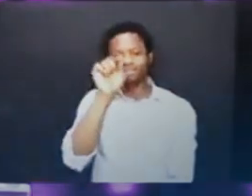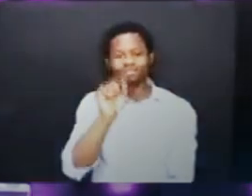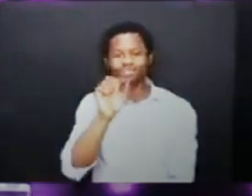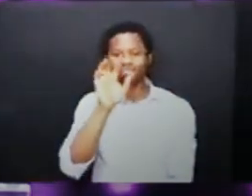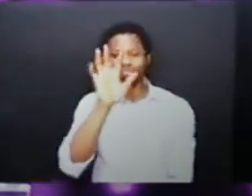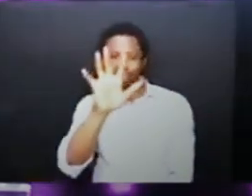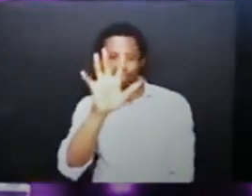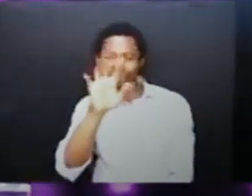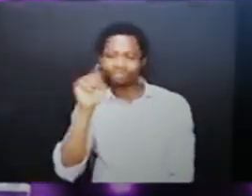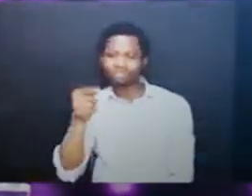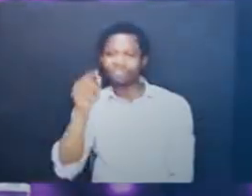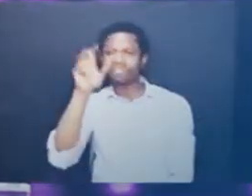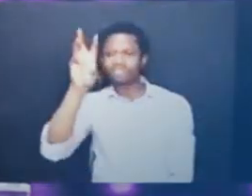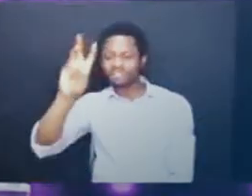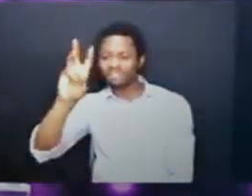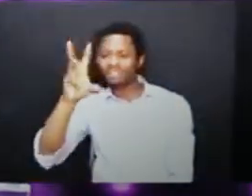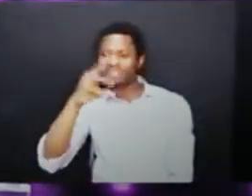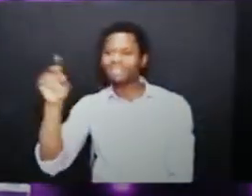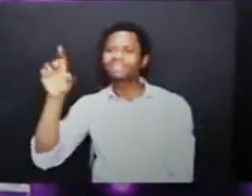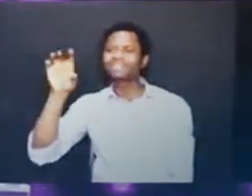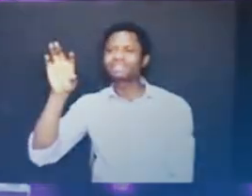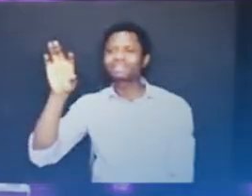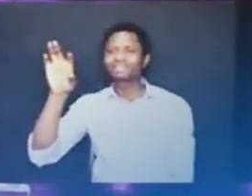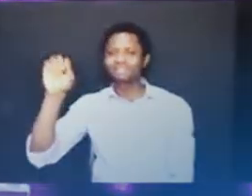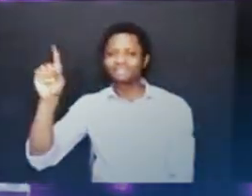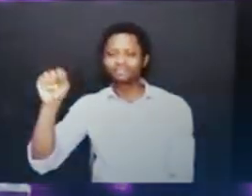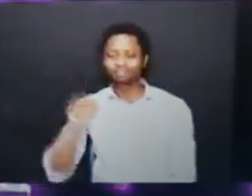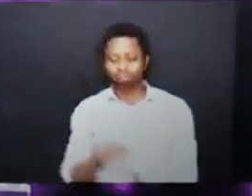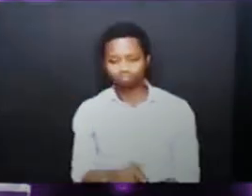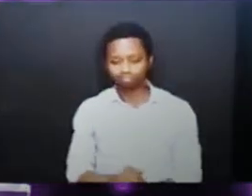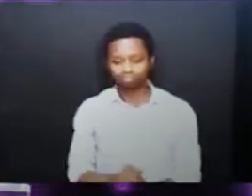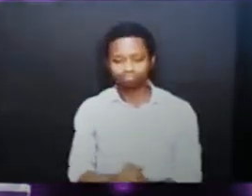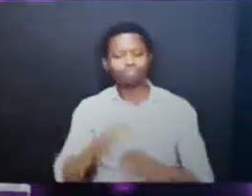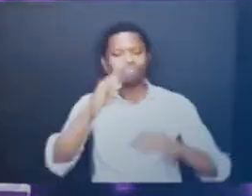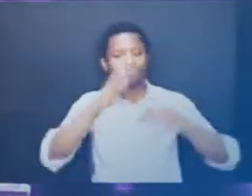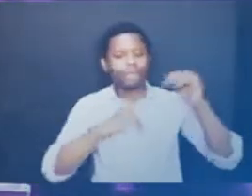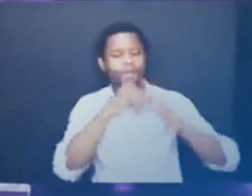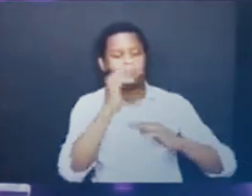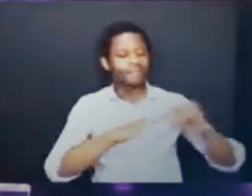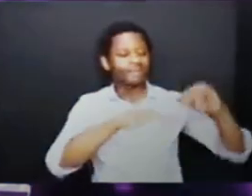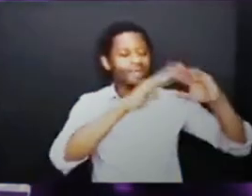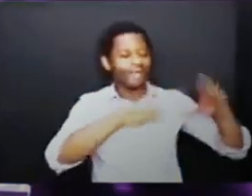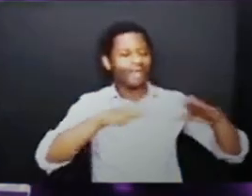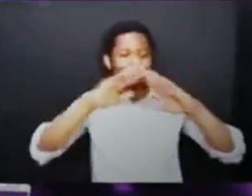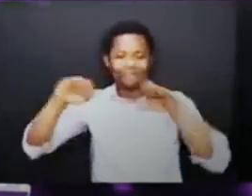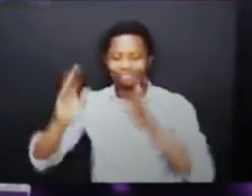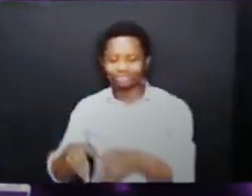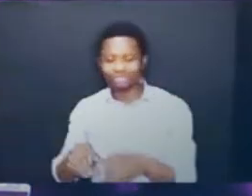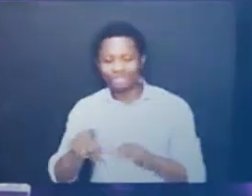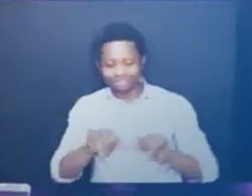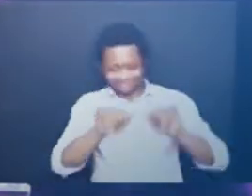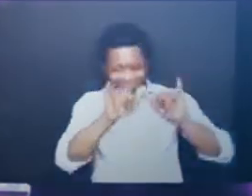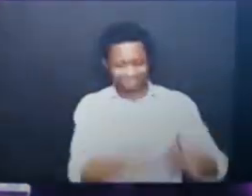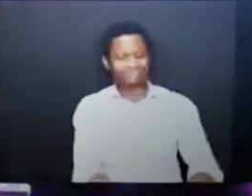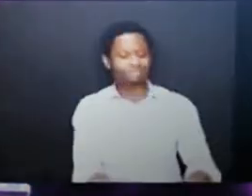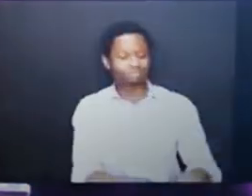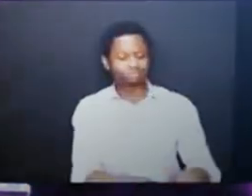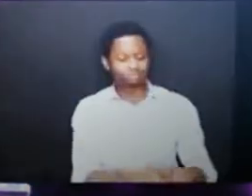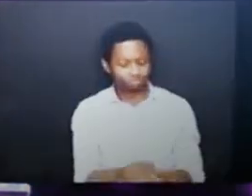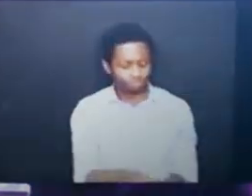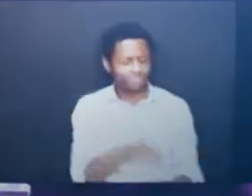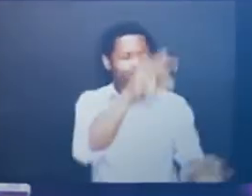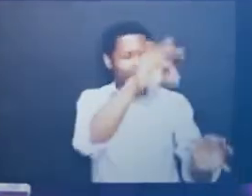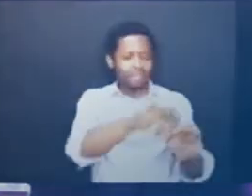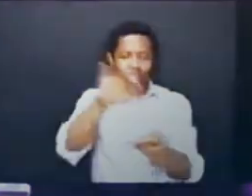verse 5, verse 6, and verse 11. Build houses and settle down. Plant gardens and eat what they produce.